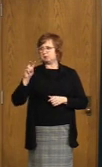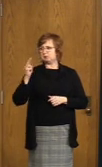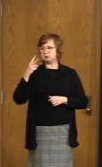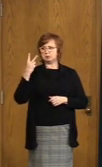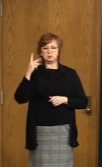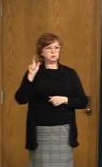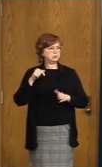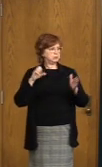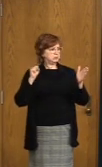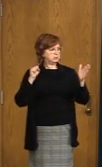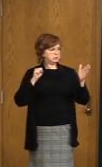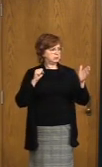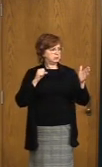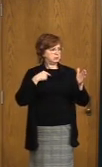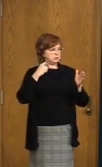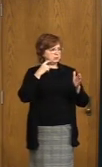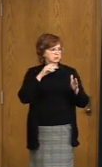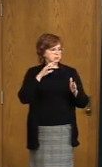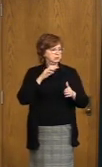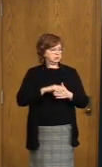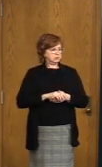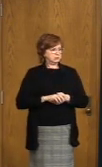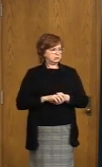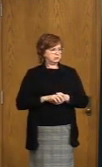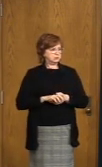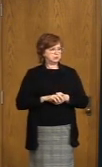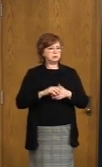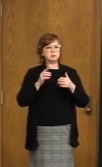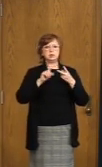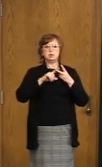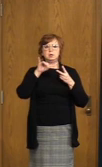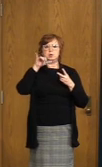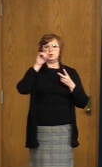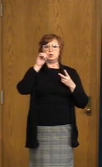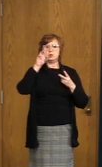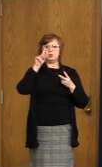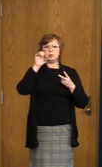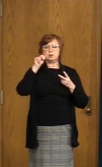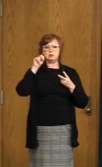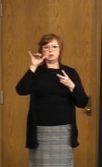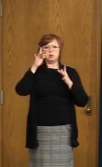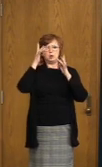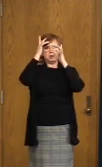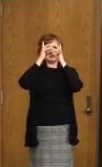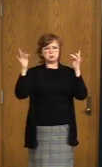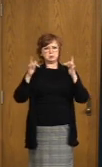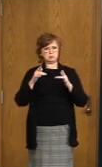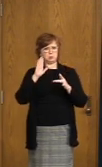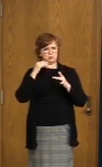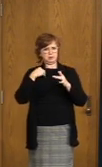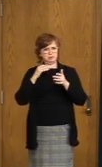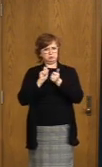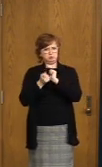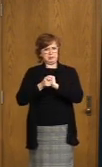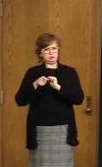Follow-up? Probably for Scott again, but is anything changing at Yorkton Hospital with the outbreak there?